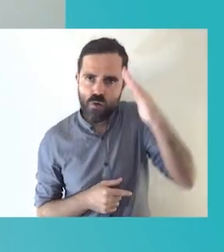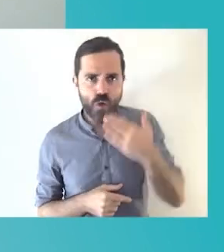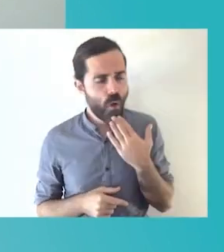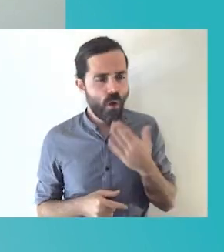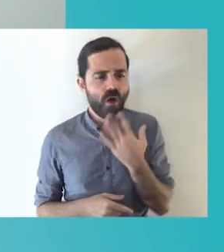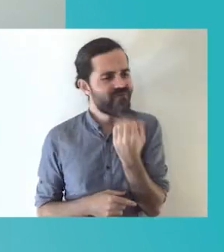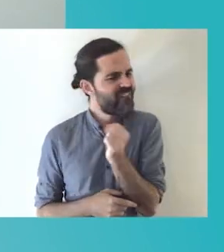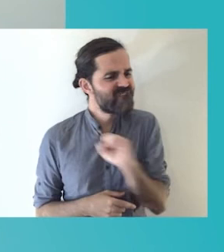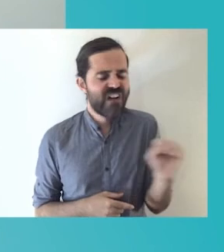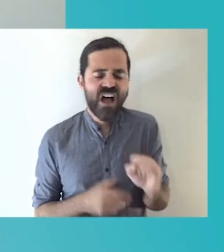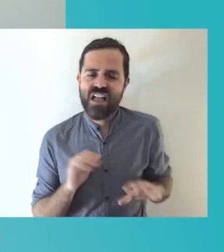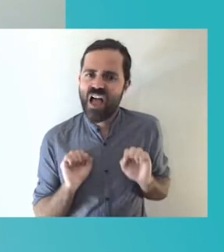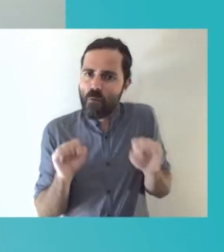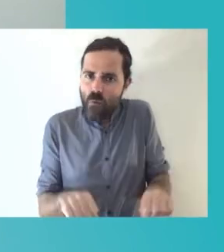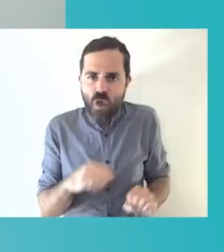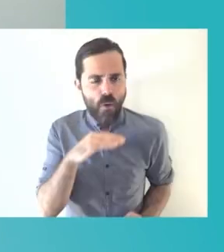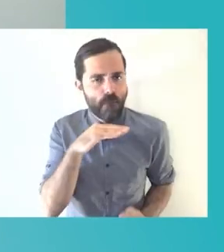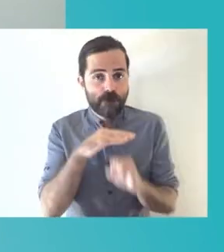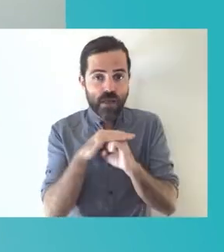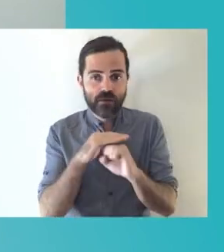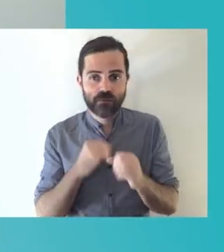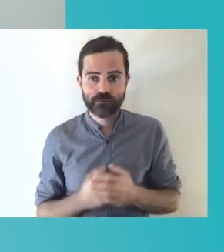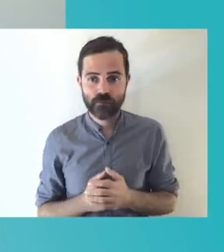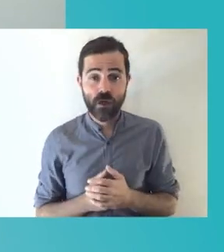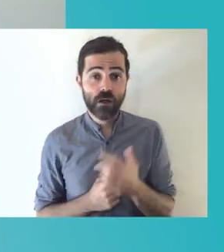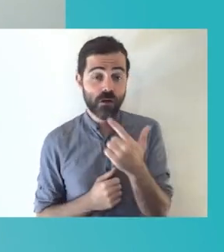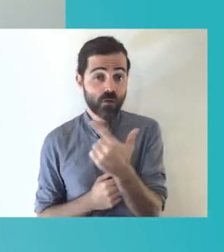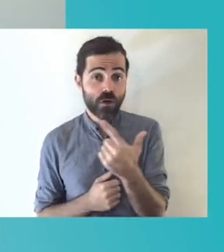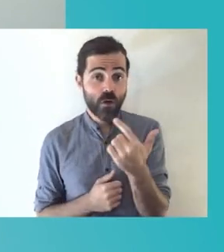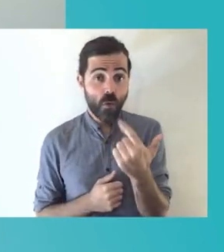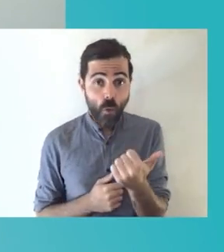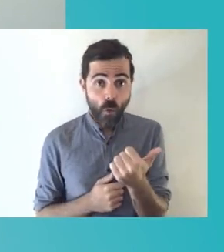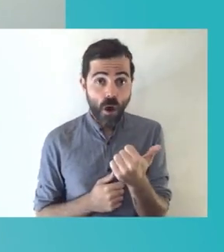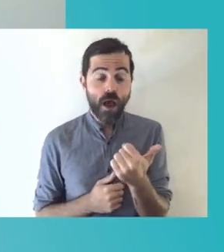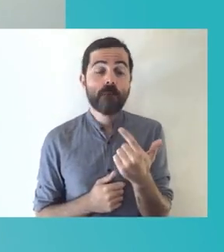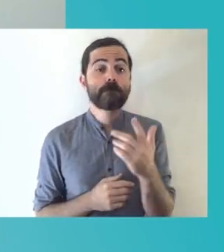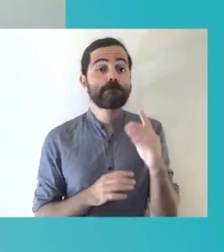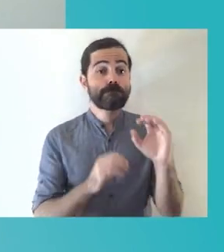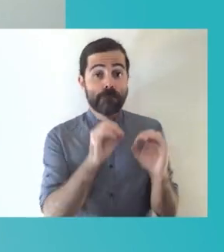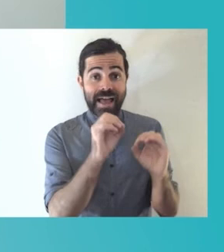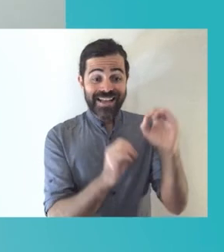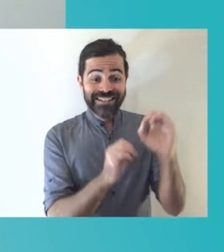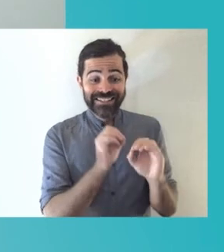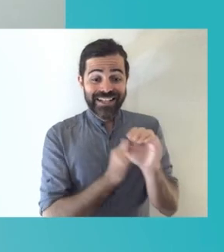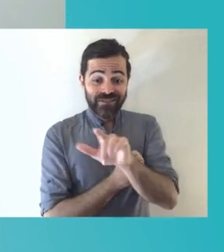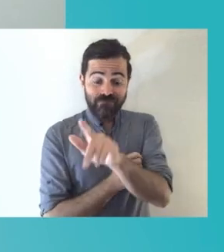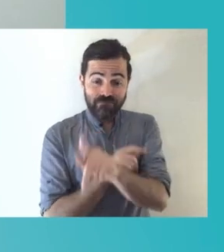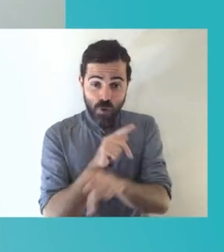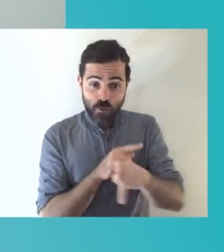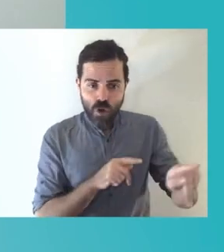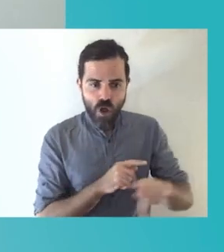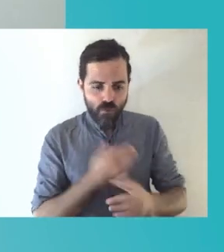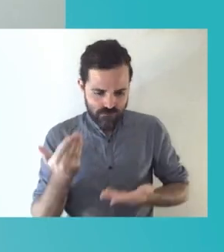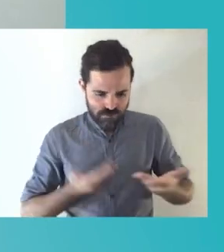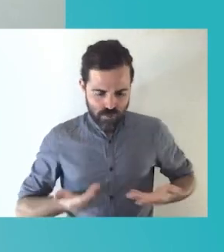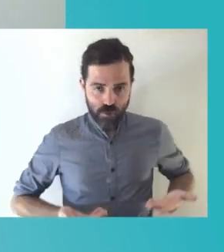because up to 21% of the population have not one of these lesions. And they monitor all of them, even when less than